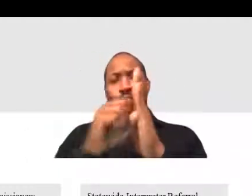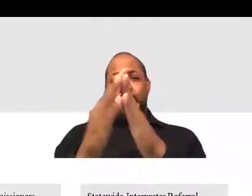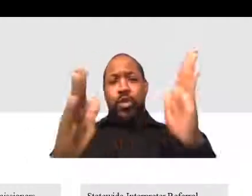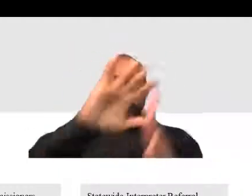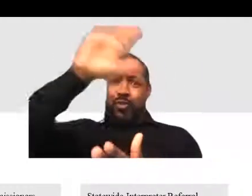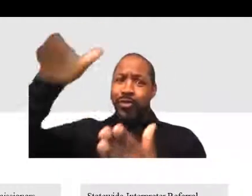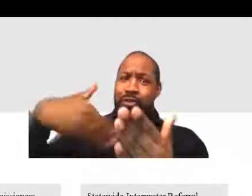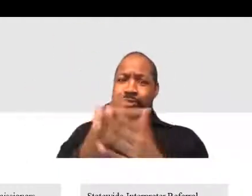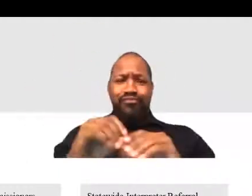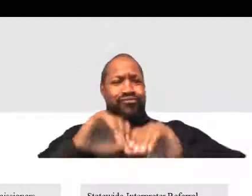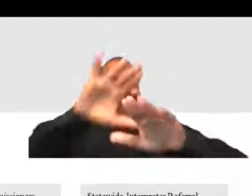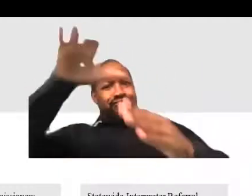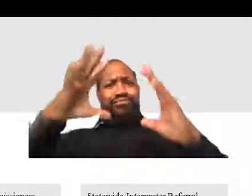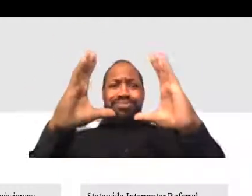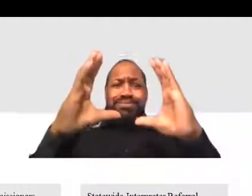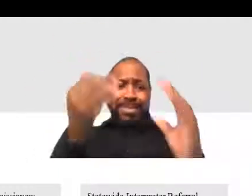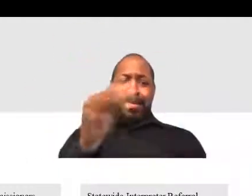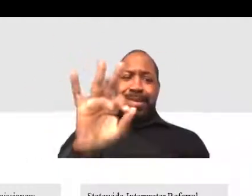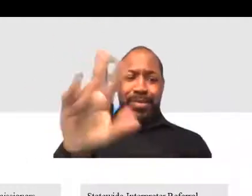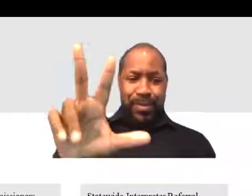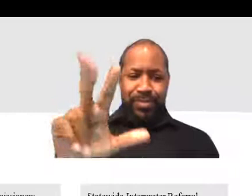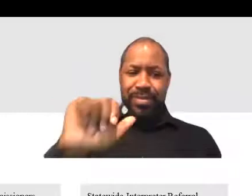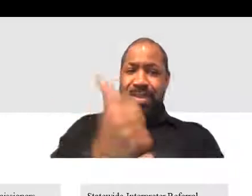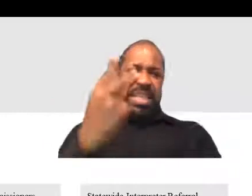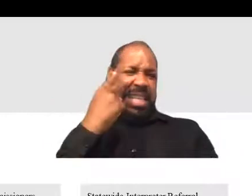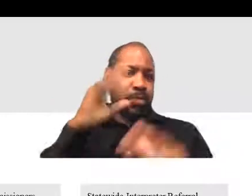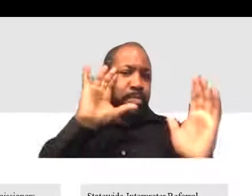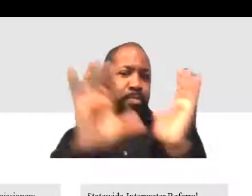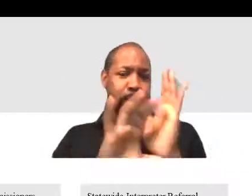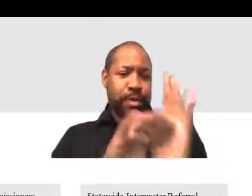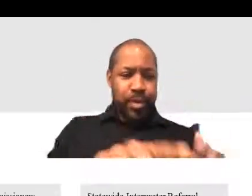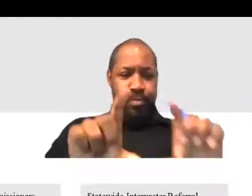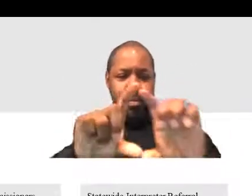they set up the statewide interpreter referral services.